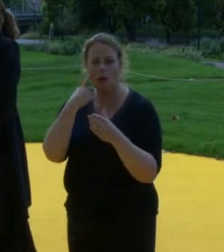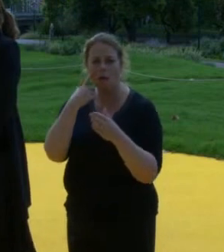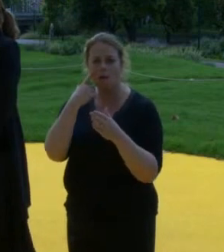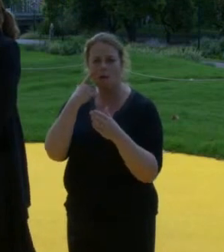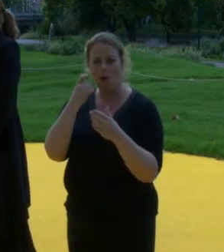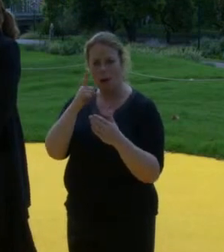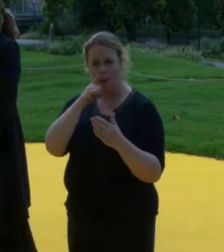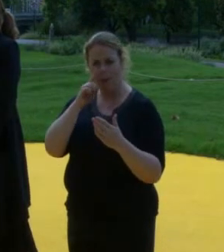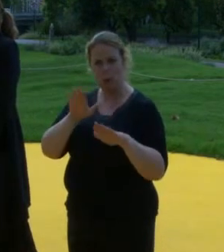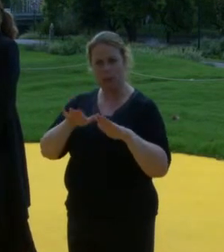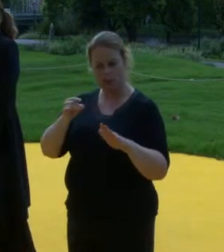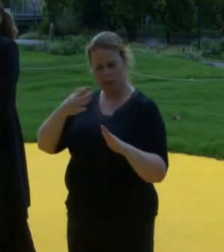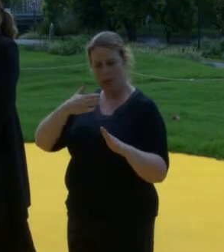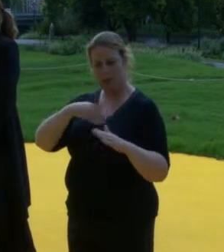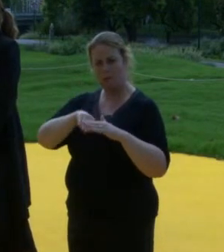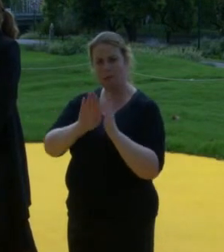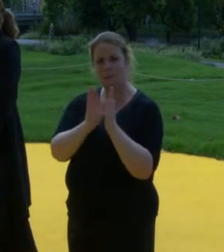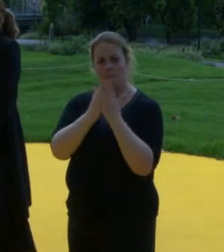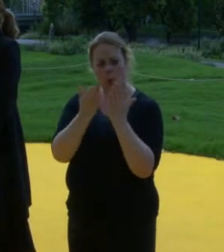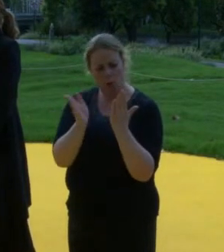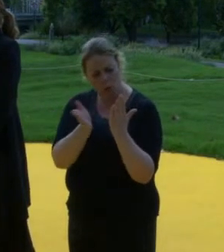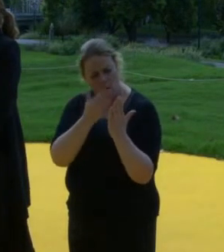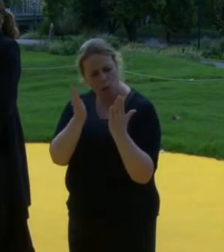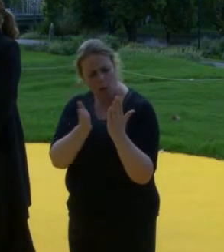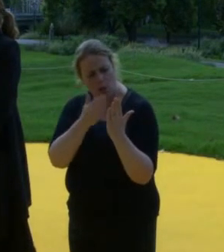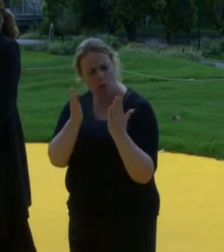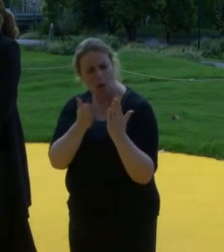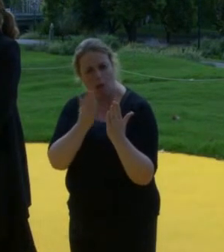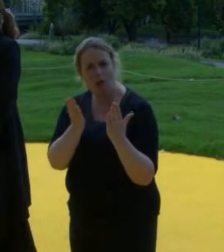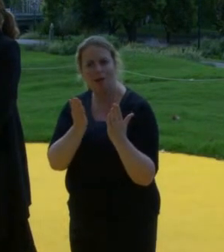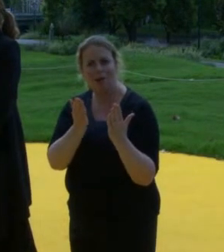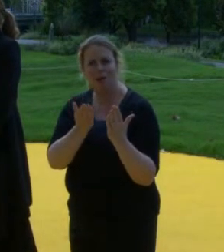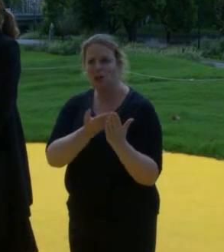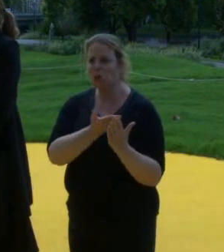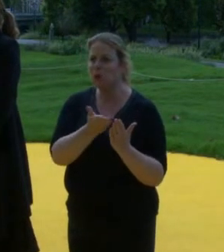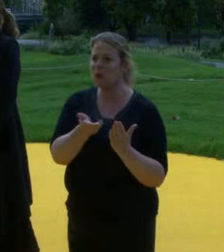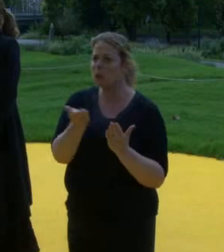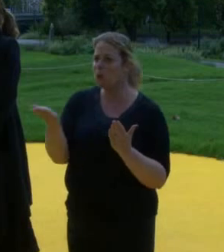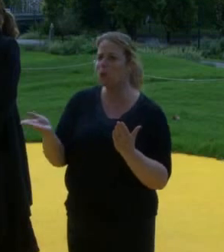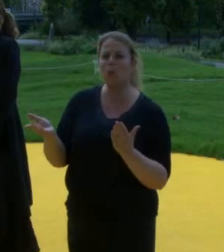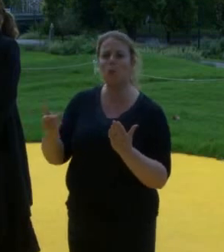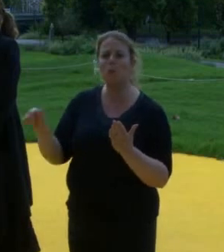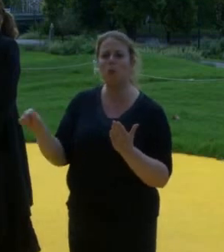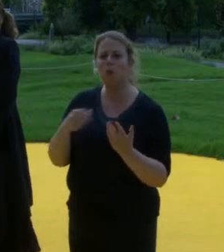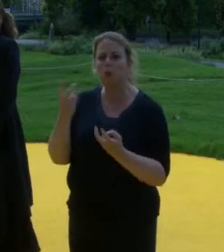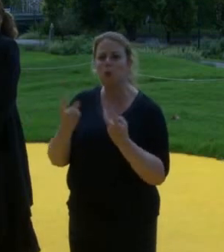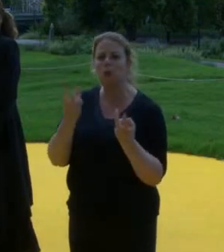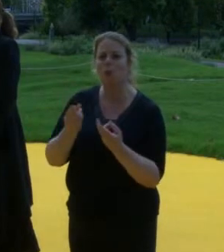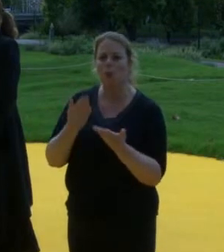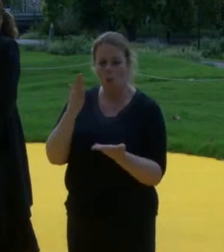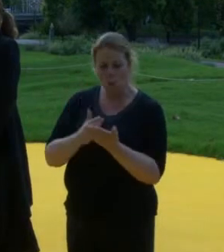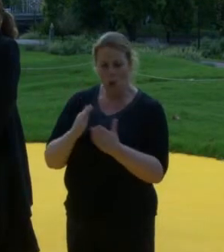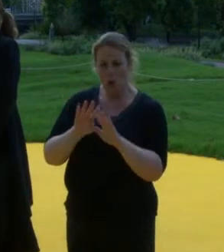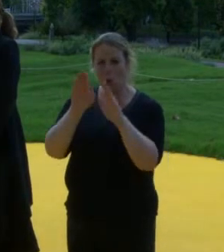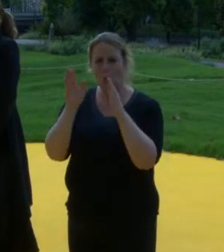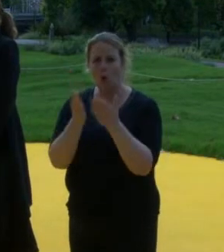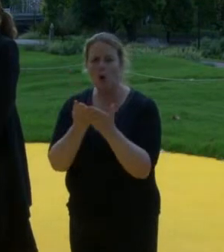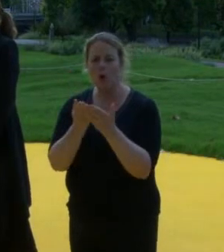them, to let us explore real worlds and imagine in the vast expanse of our minds and in the comfort of our